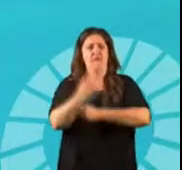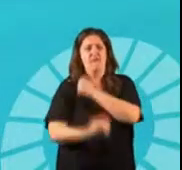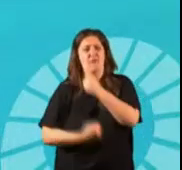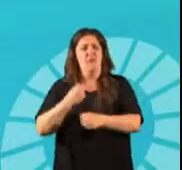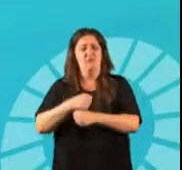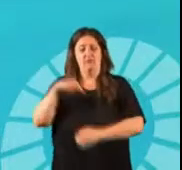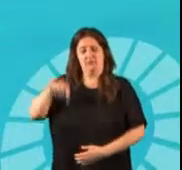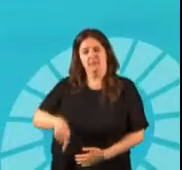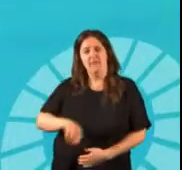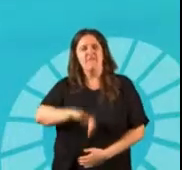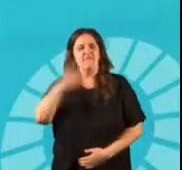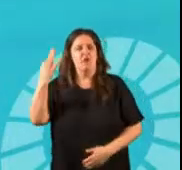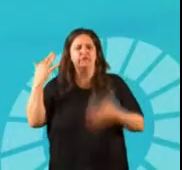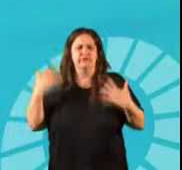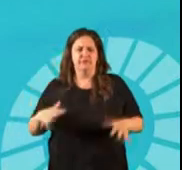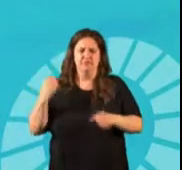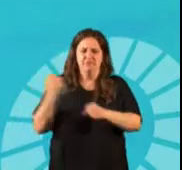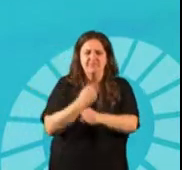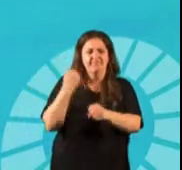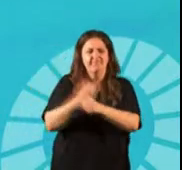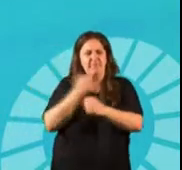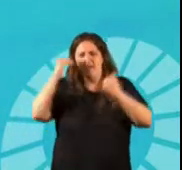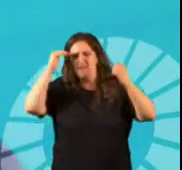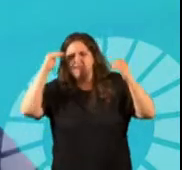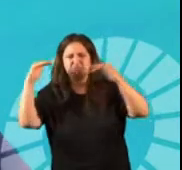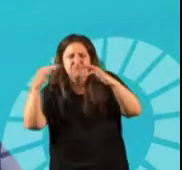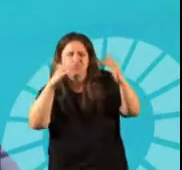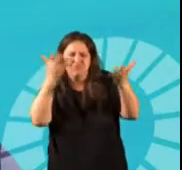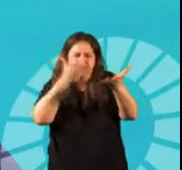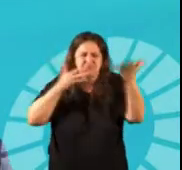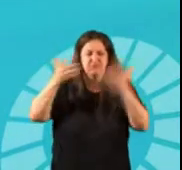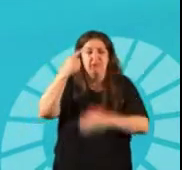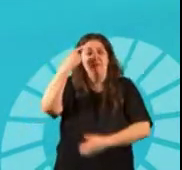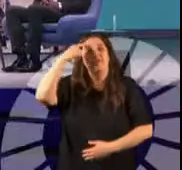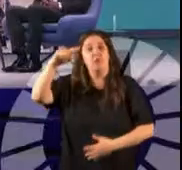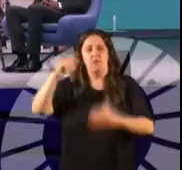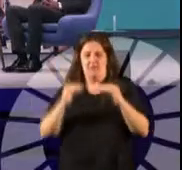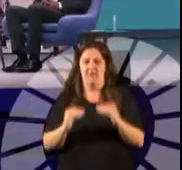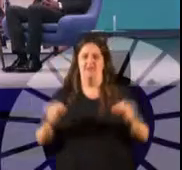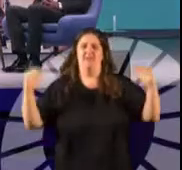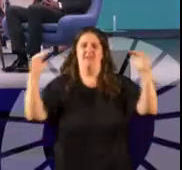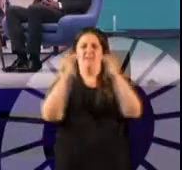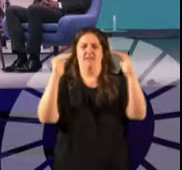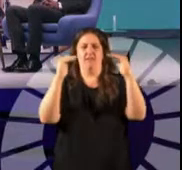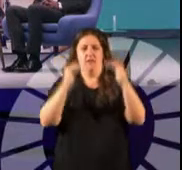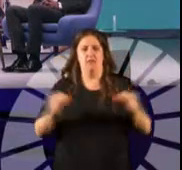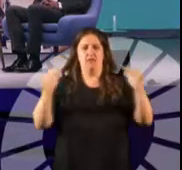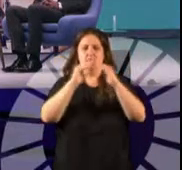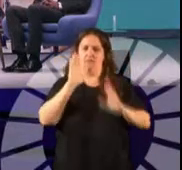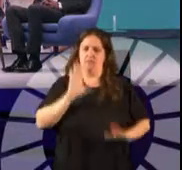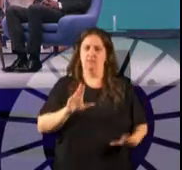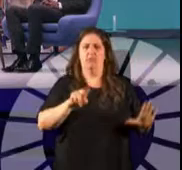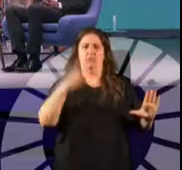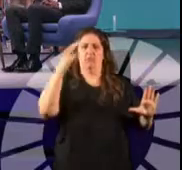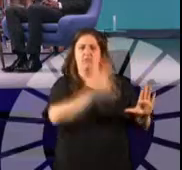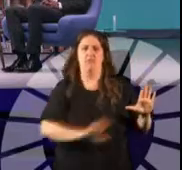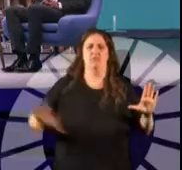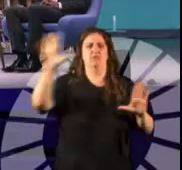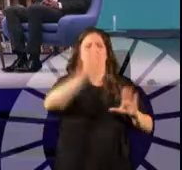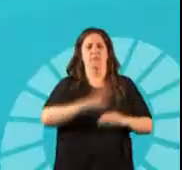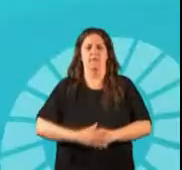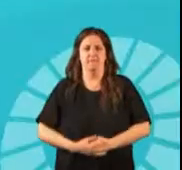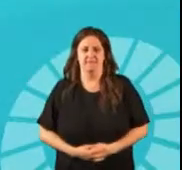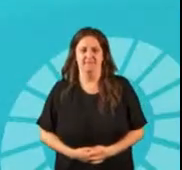of equality between men and women a major national cause. Now, there was a before and an after